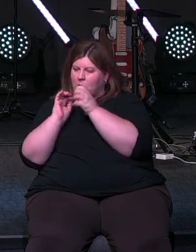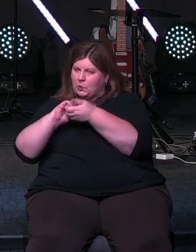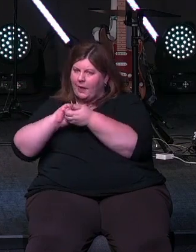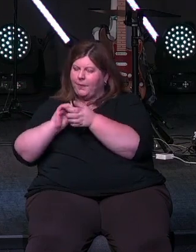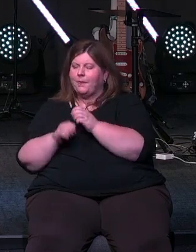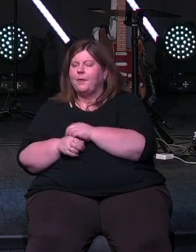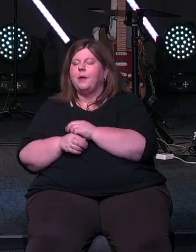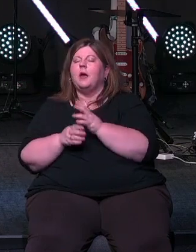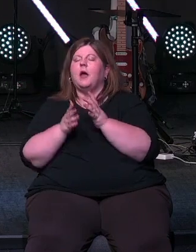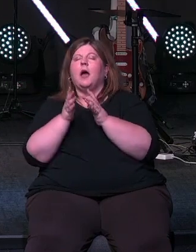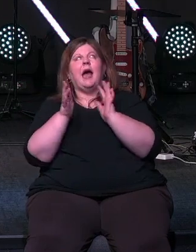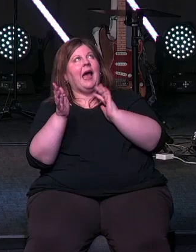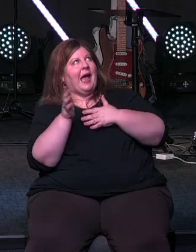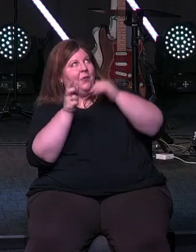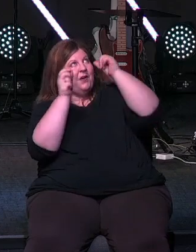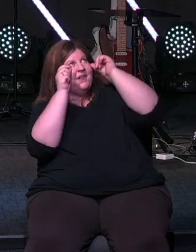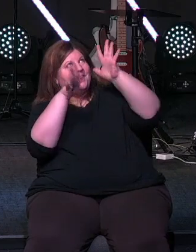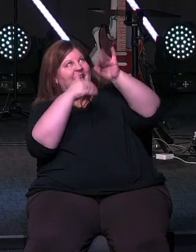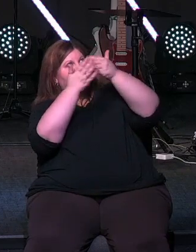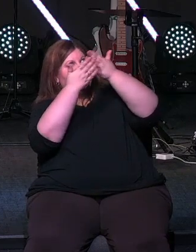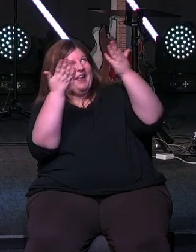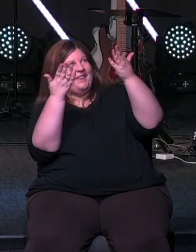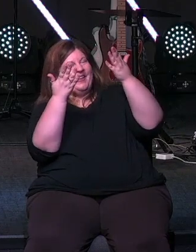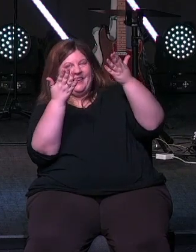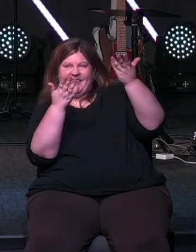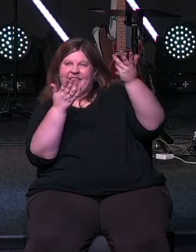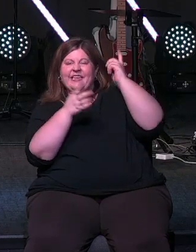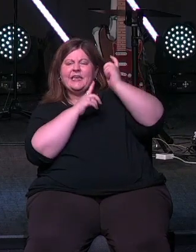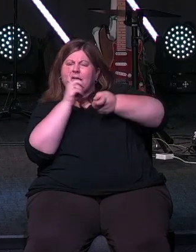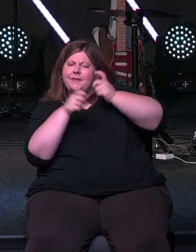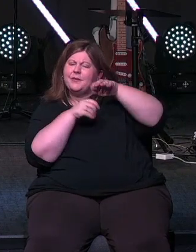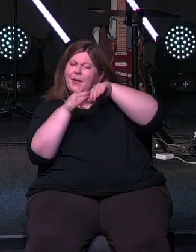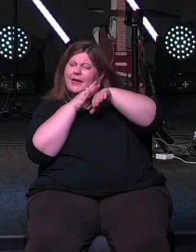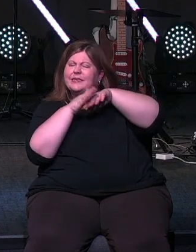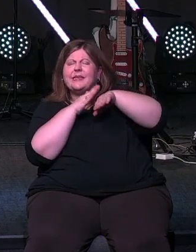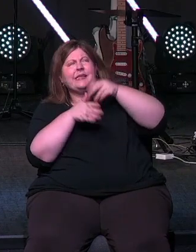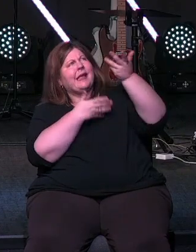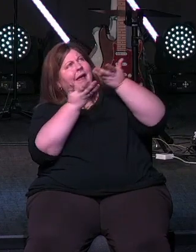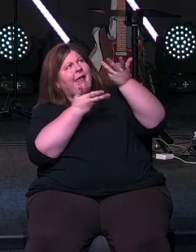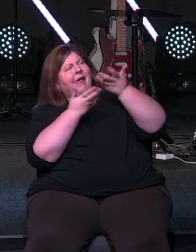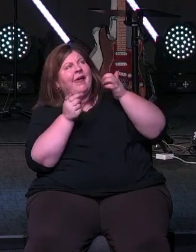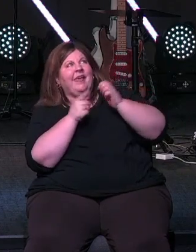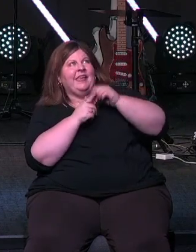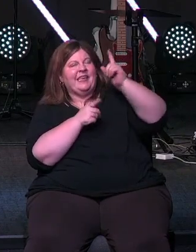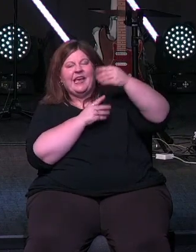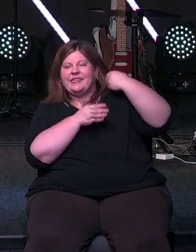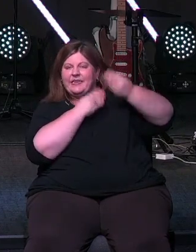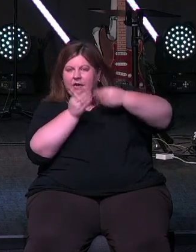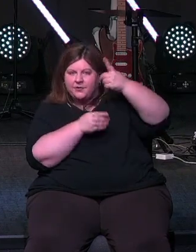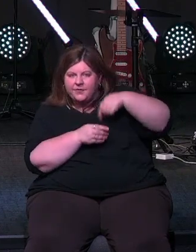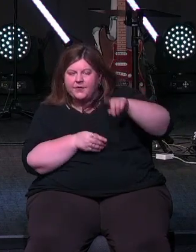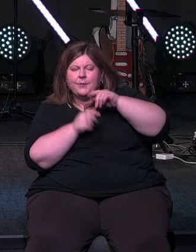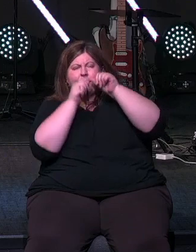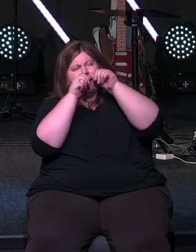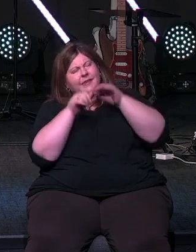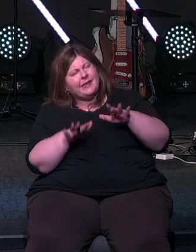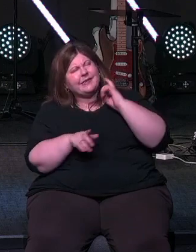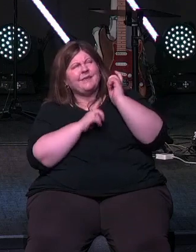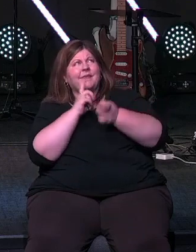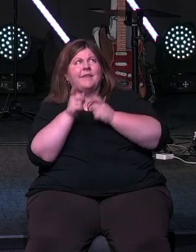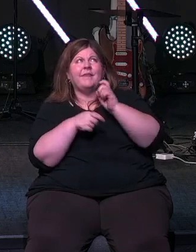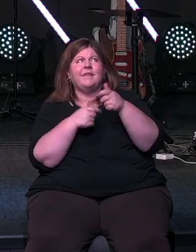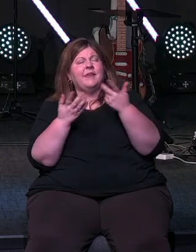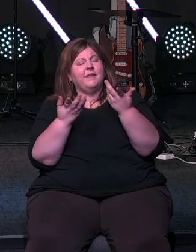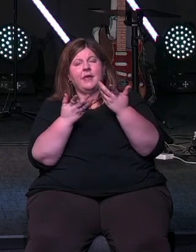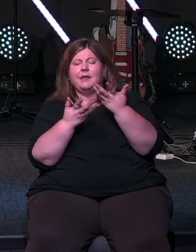part, our Father in heaven, you relate to God as a father. He gives you access like his children. He has an inheritance for you. He just wants to bless you and give you